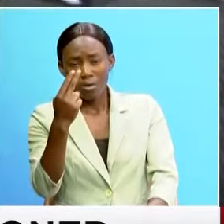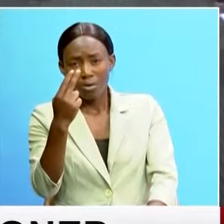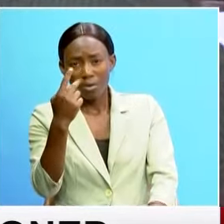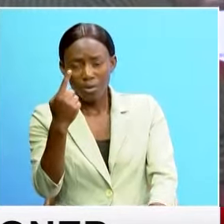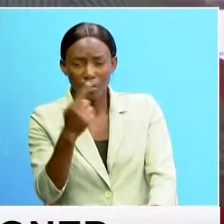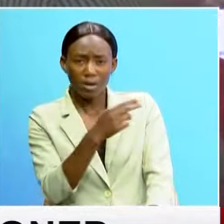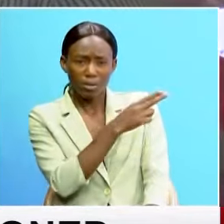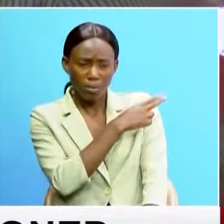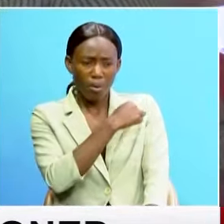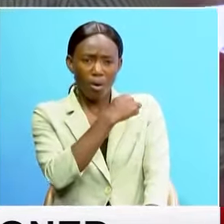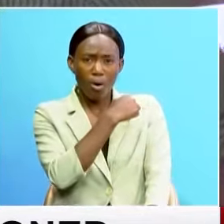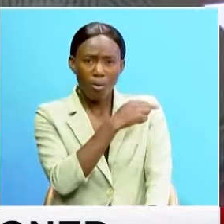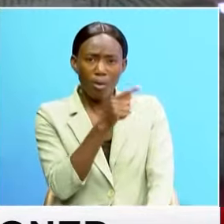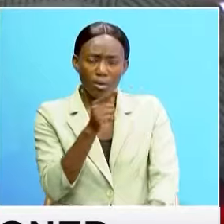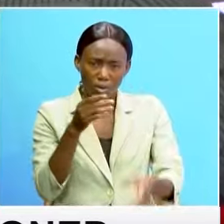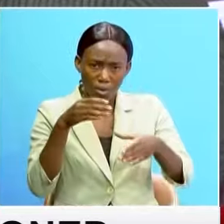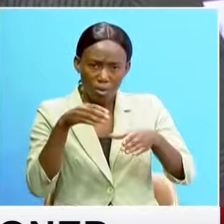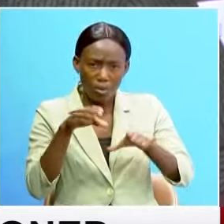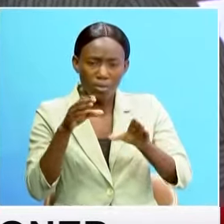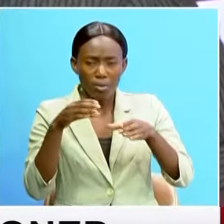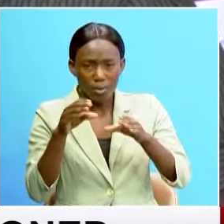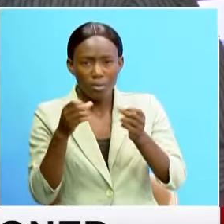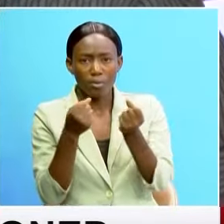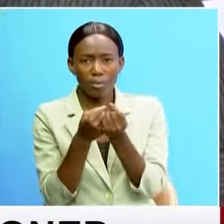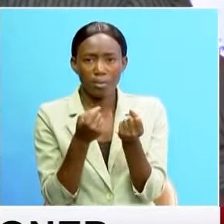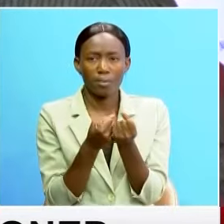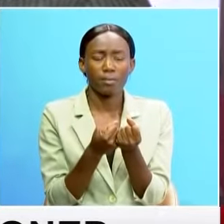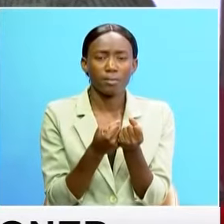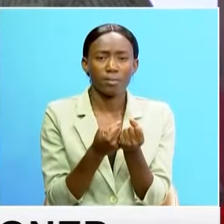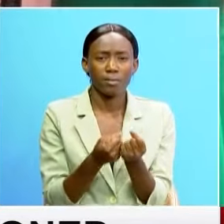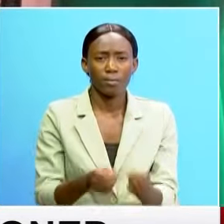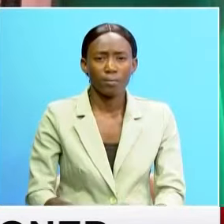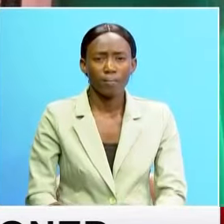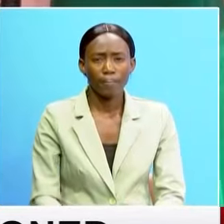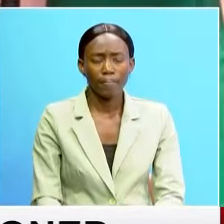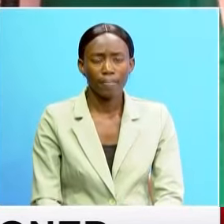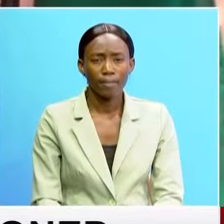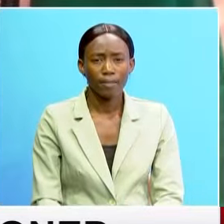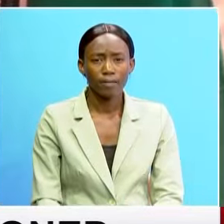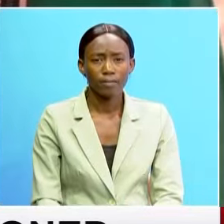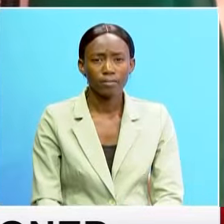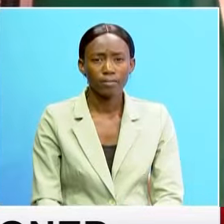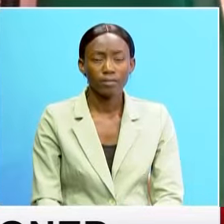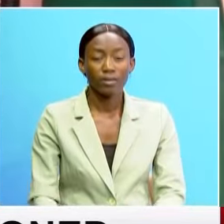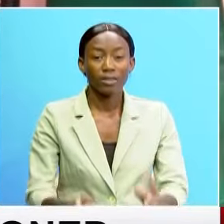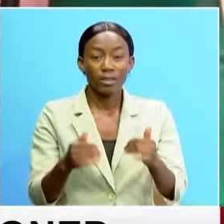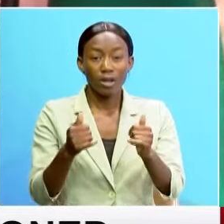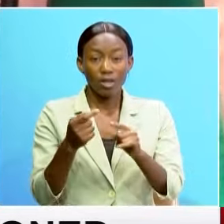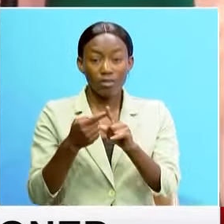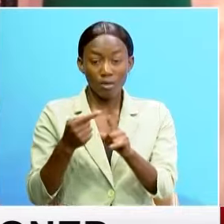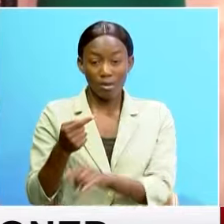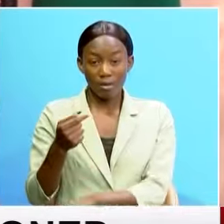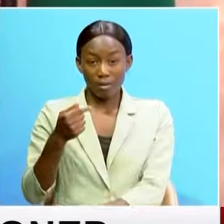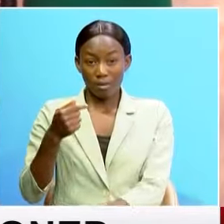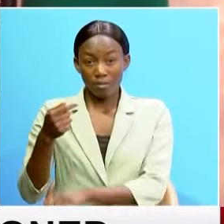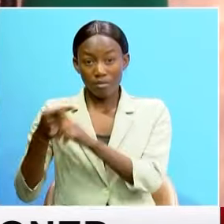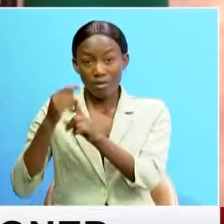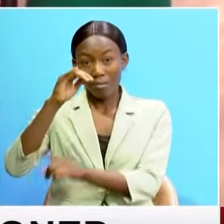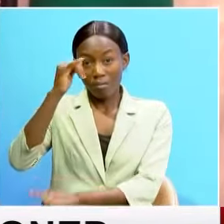in Ngola District, as a gift from the people of Japan to the people of